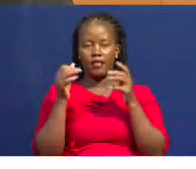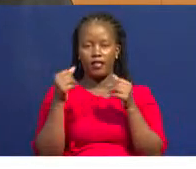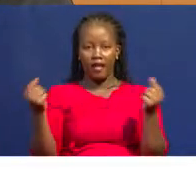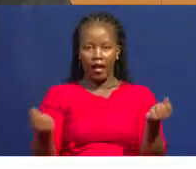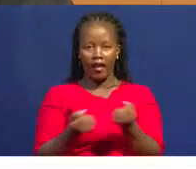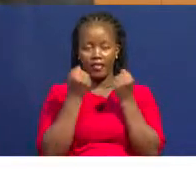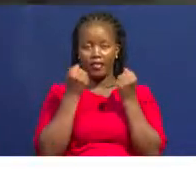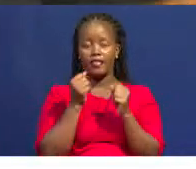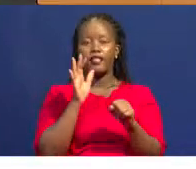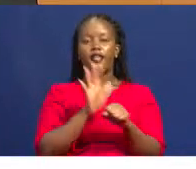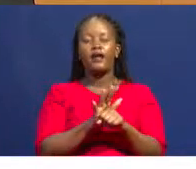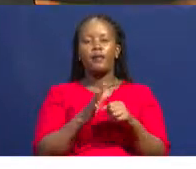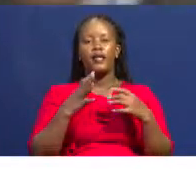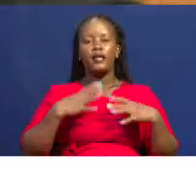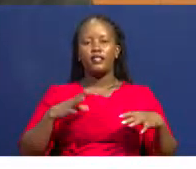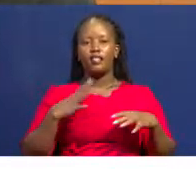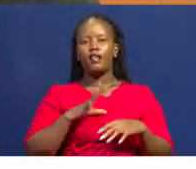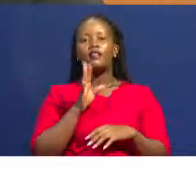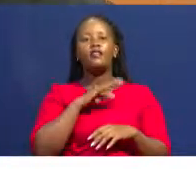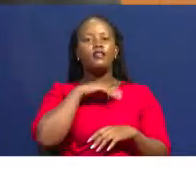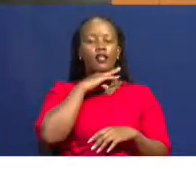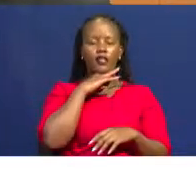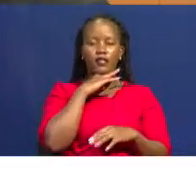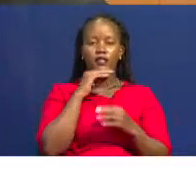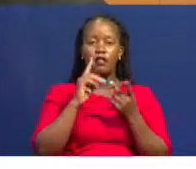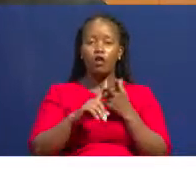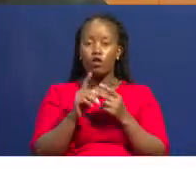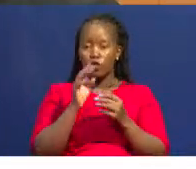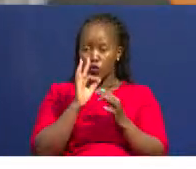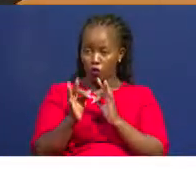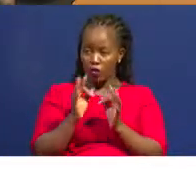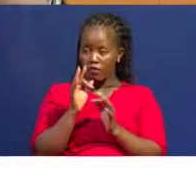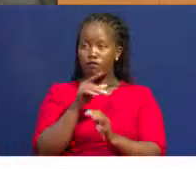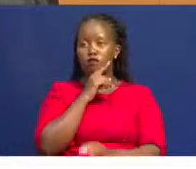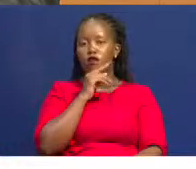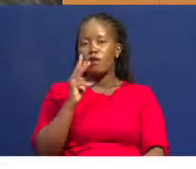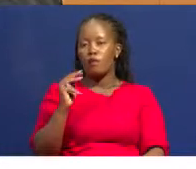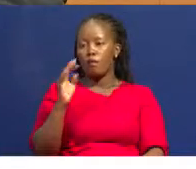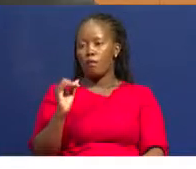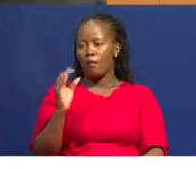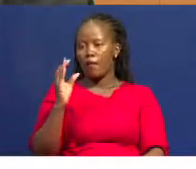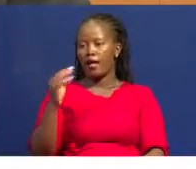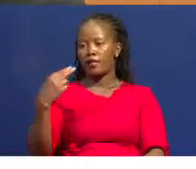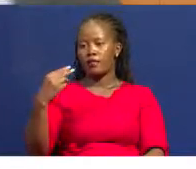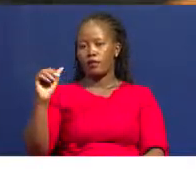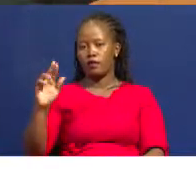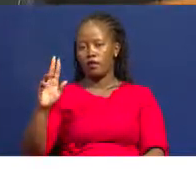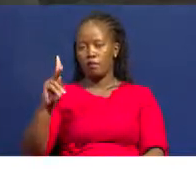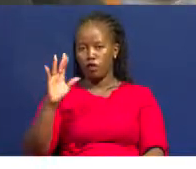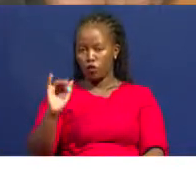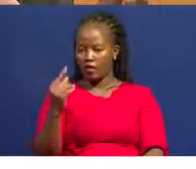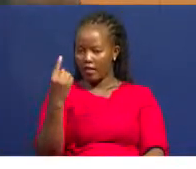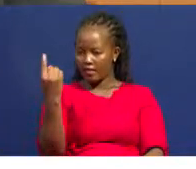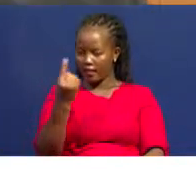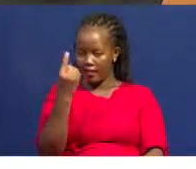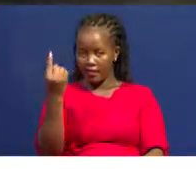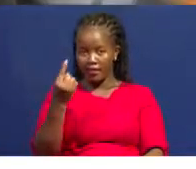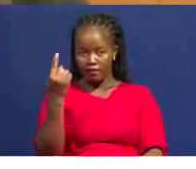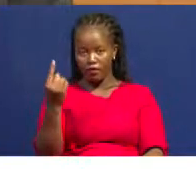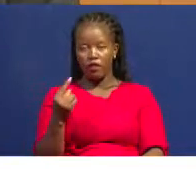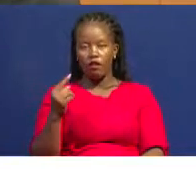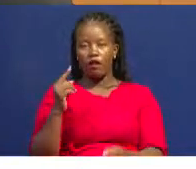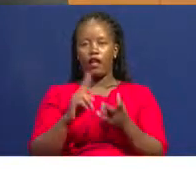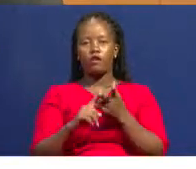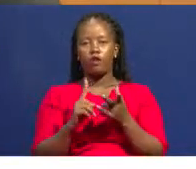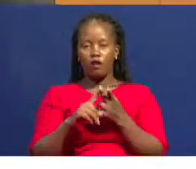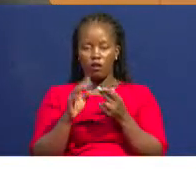Kenyans are dying more than any other time. If Michuki as an individual brought these accidents down, and here we have an authority, a full